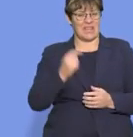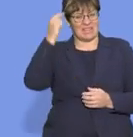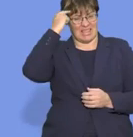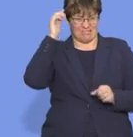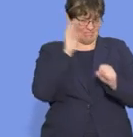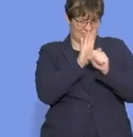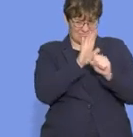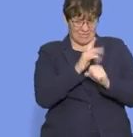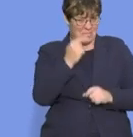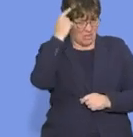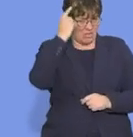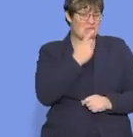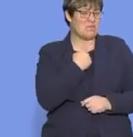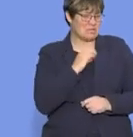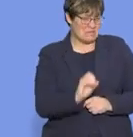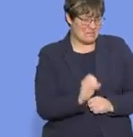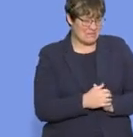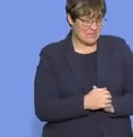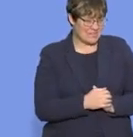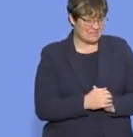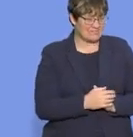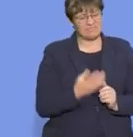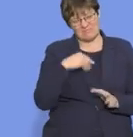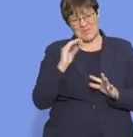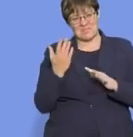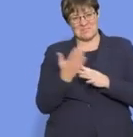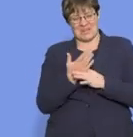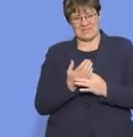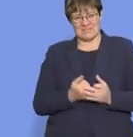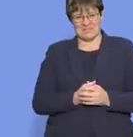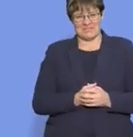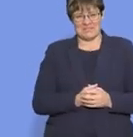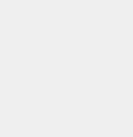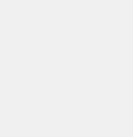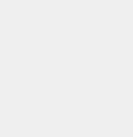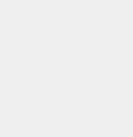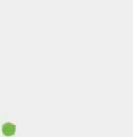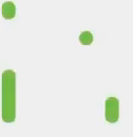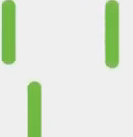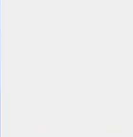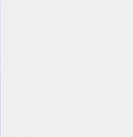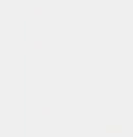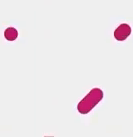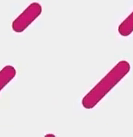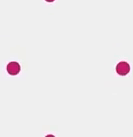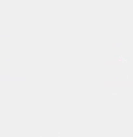brains are a bit bursting by now, so let's take a break.